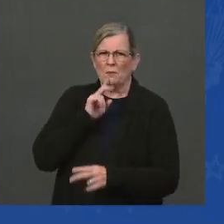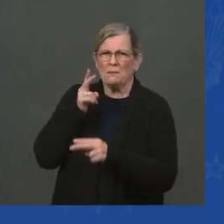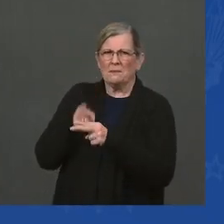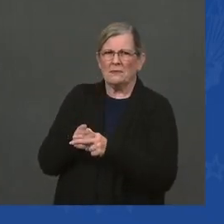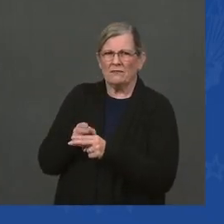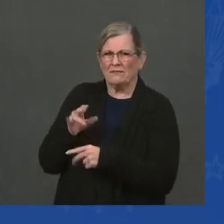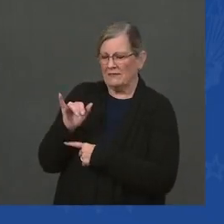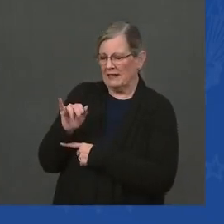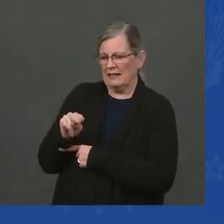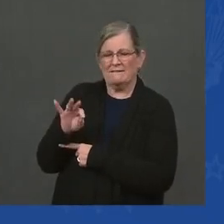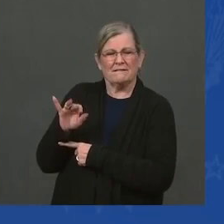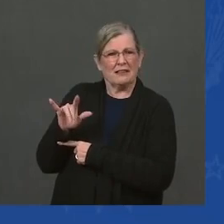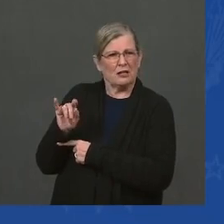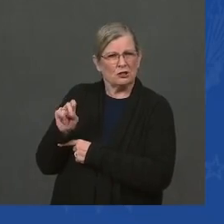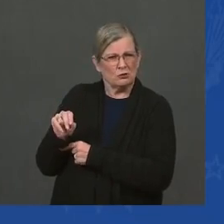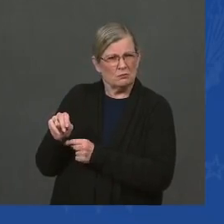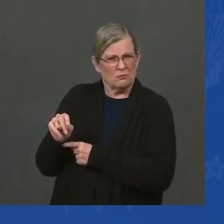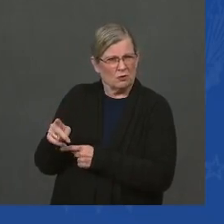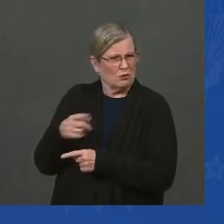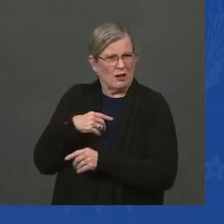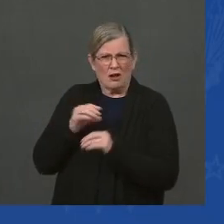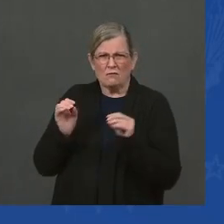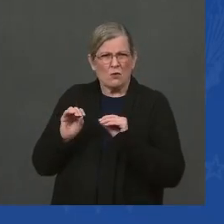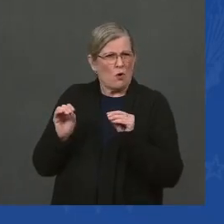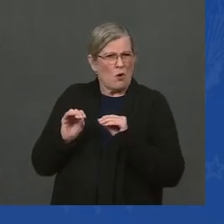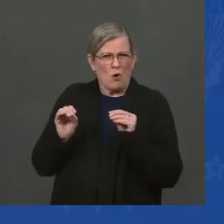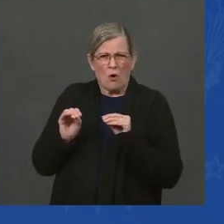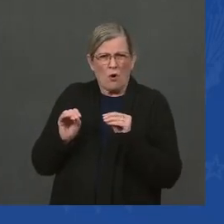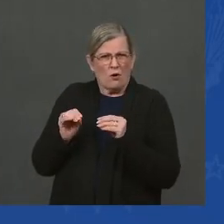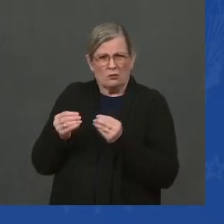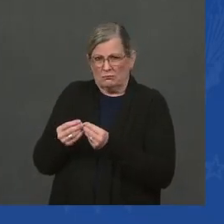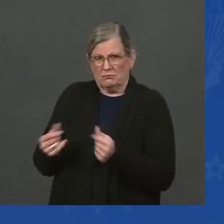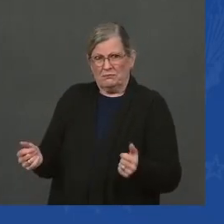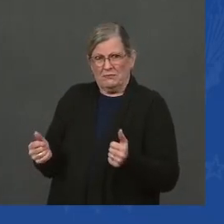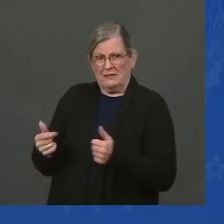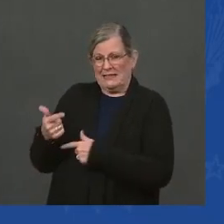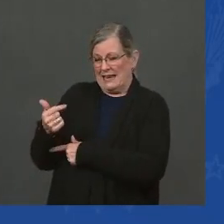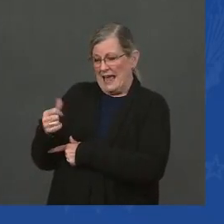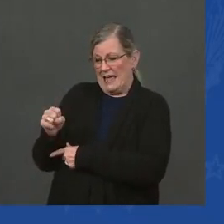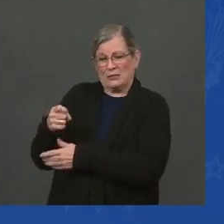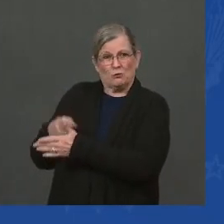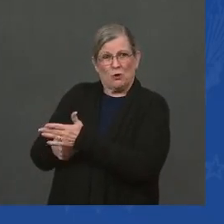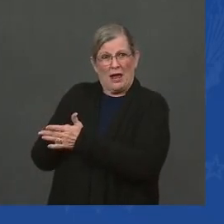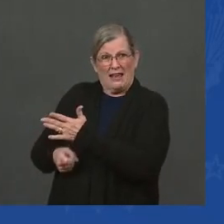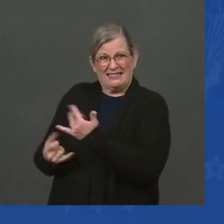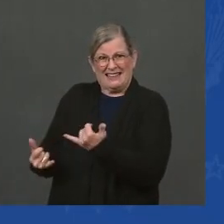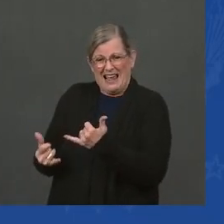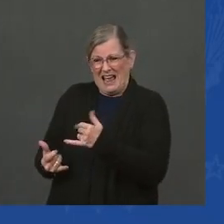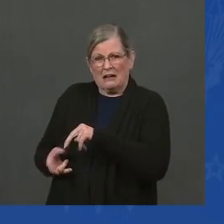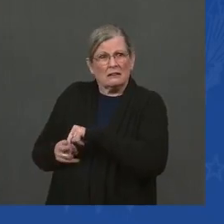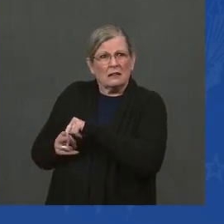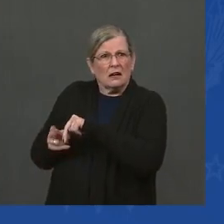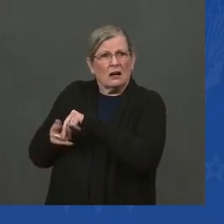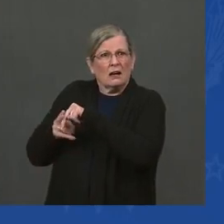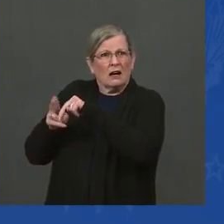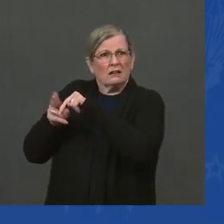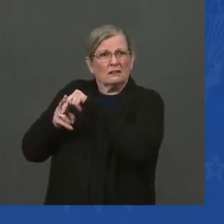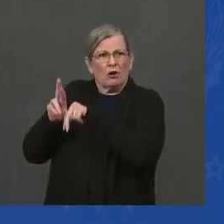prices, but as you know, it's not just gas prices now. Rents are up. The cost of everyday items are up. Inflation in the U.S. is